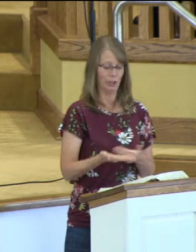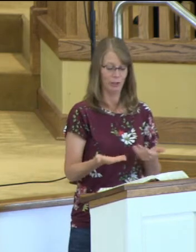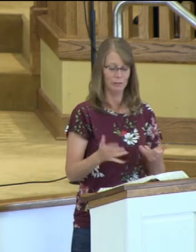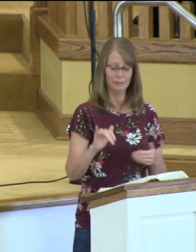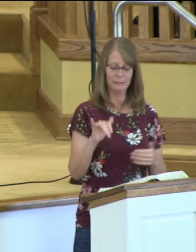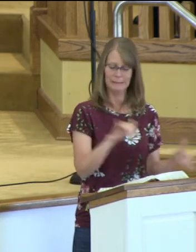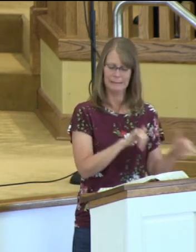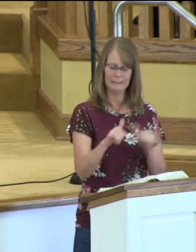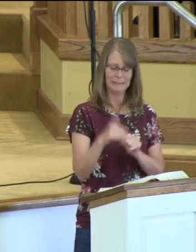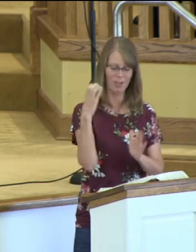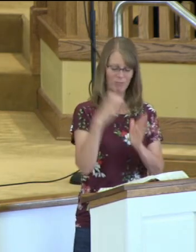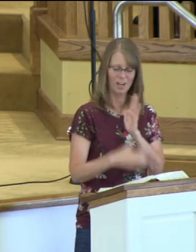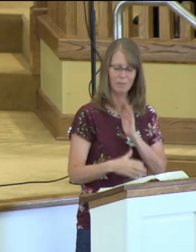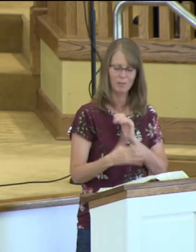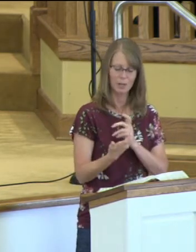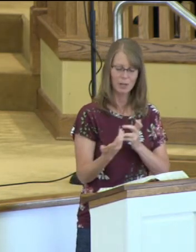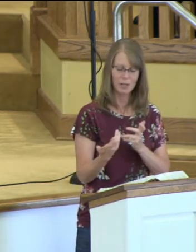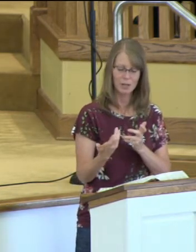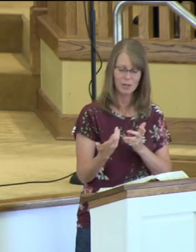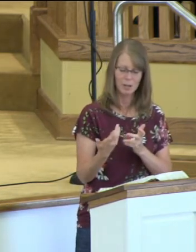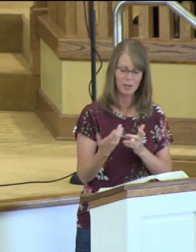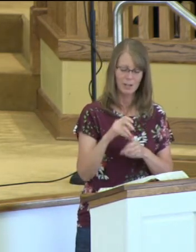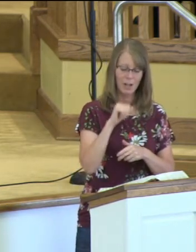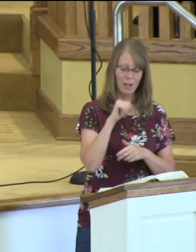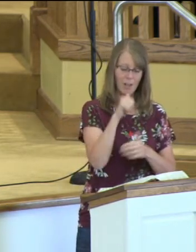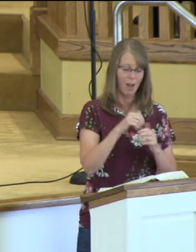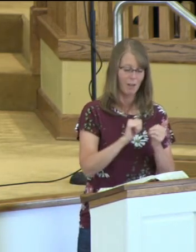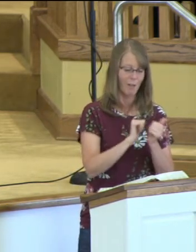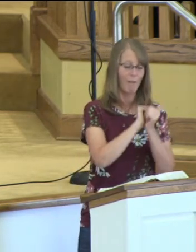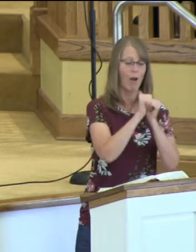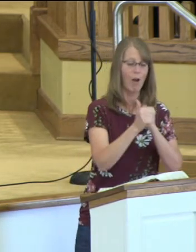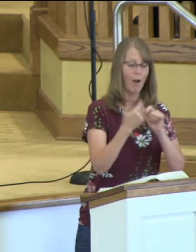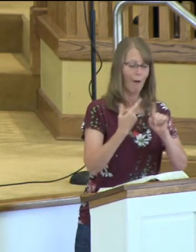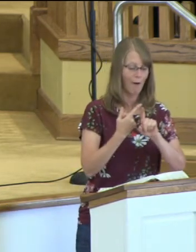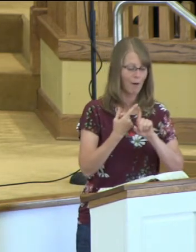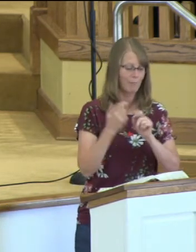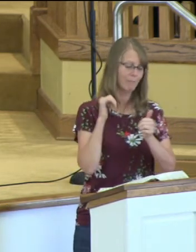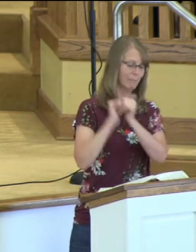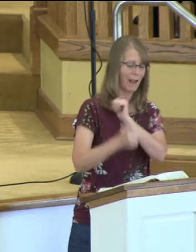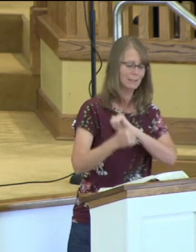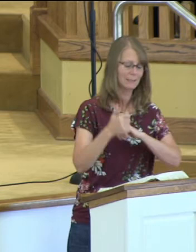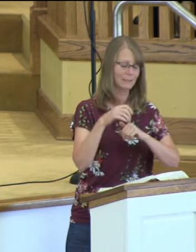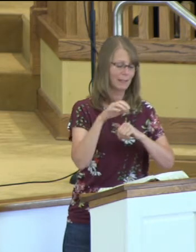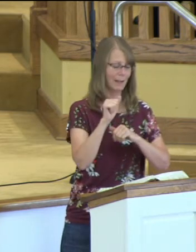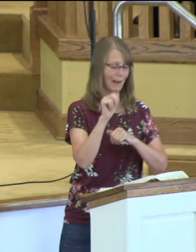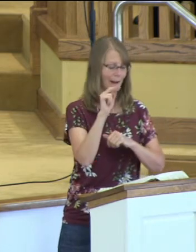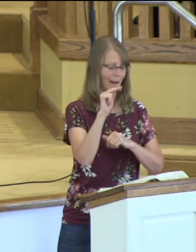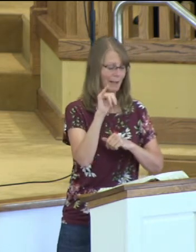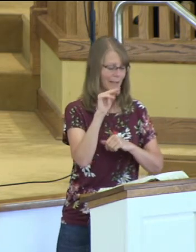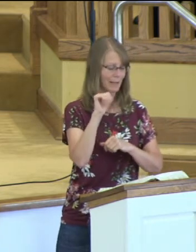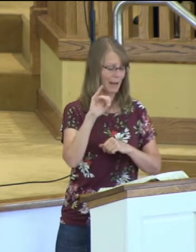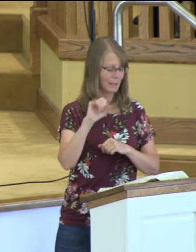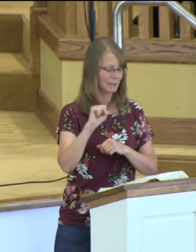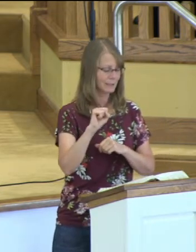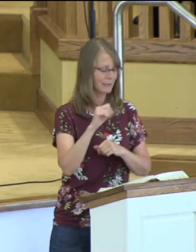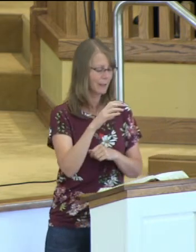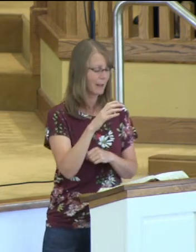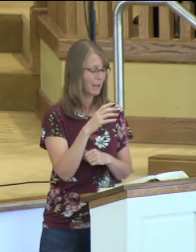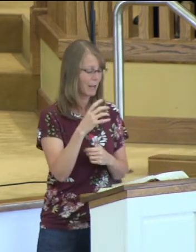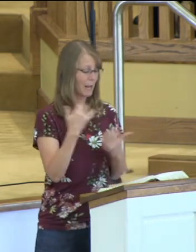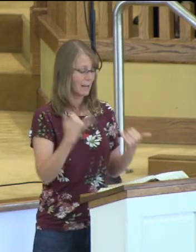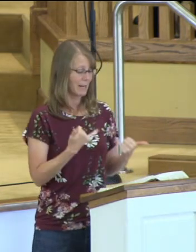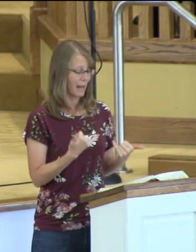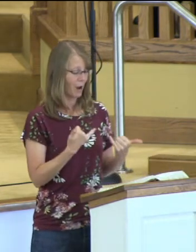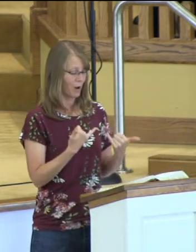chapter, it hasn't been too much farther removed from the Ananias and Sapphira debacle. But now we are, and there are this